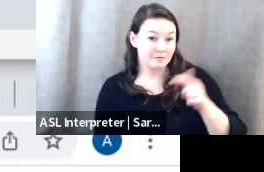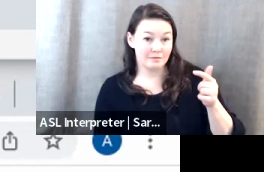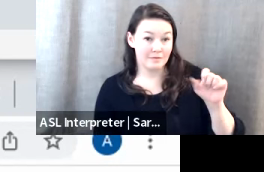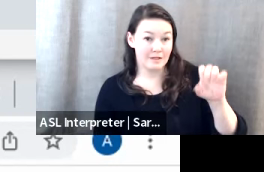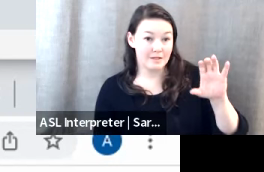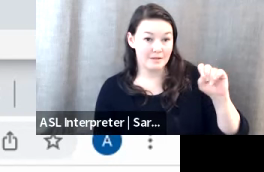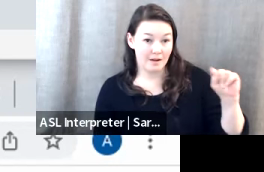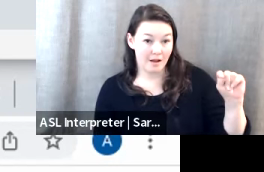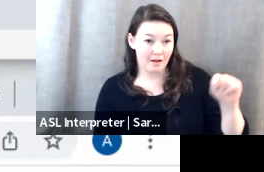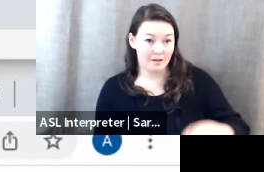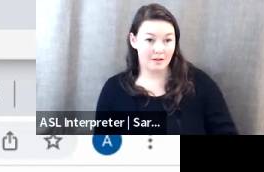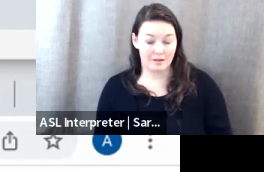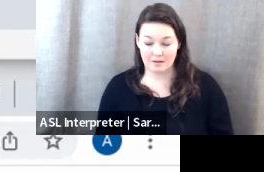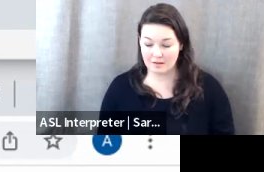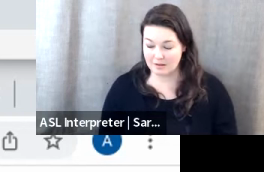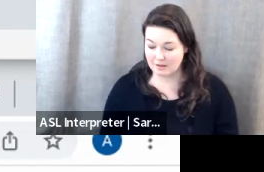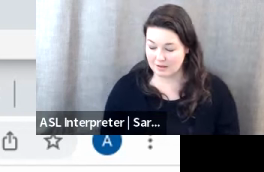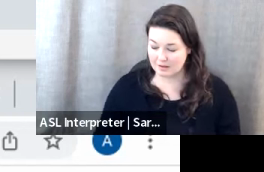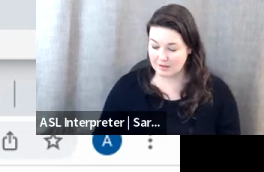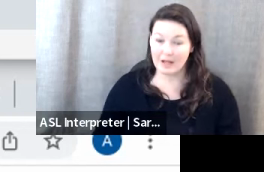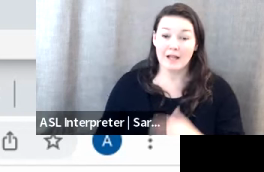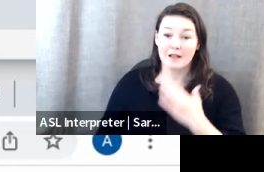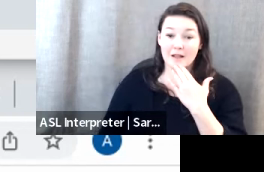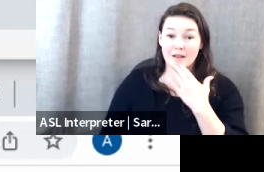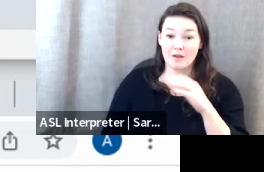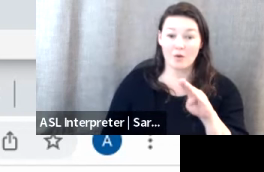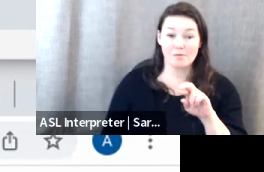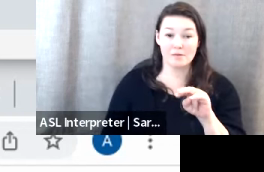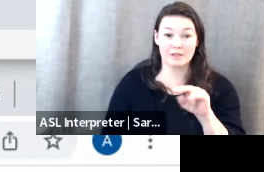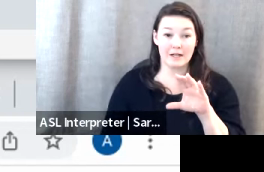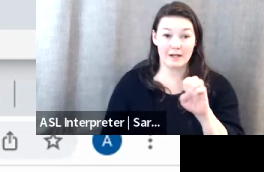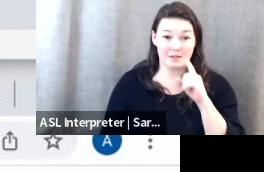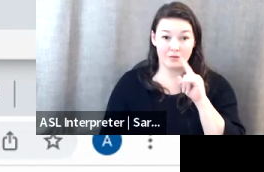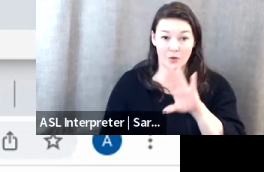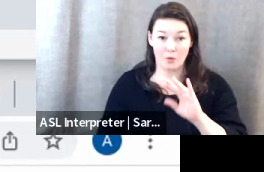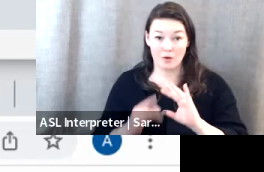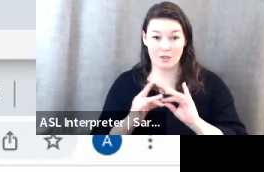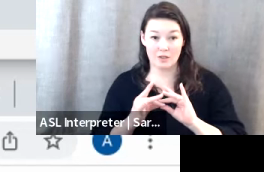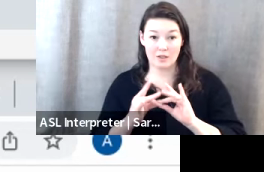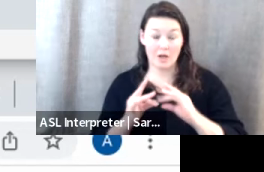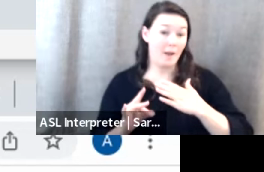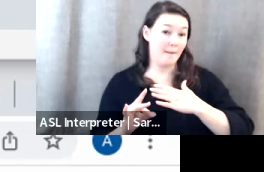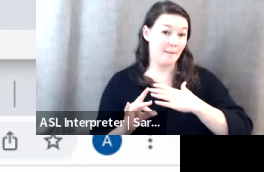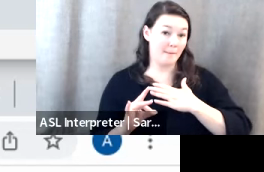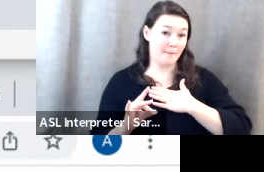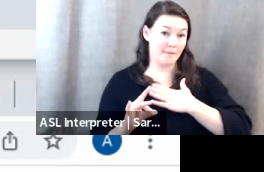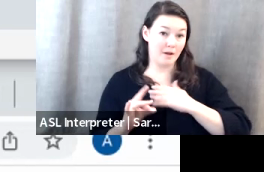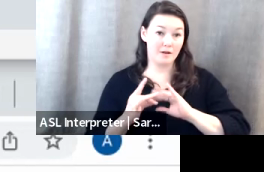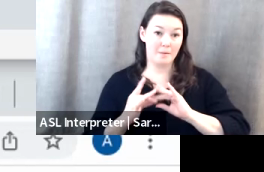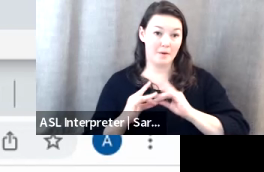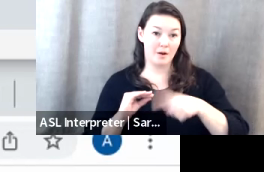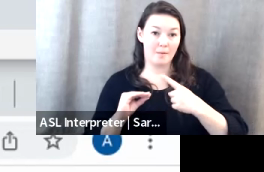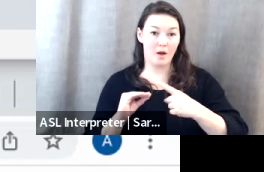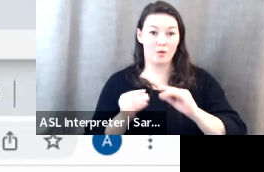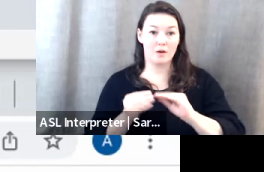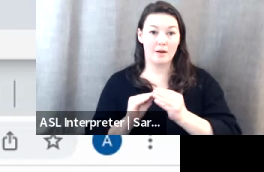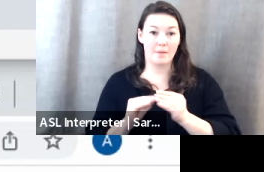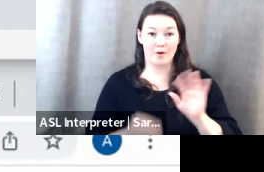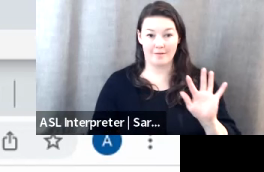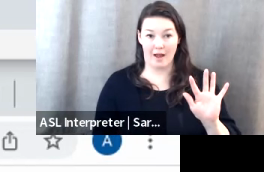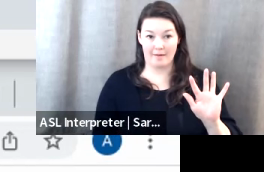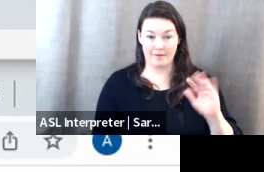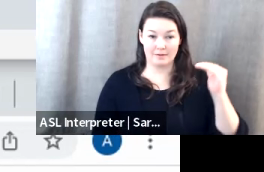Yes, thank you, Berenice, for bringing that up. My comment is more towards item or idea number 5,